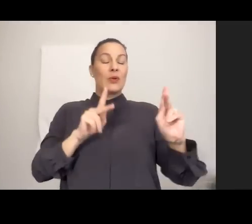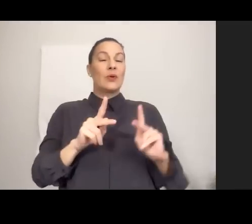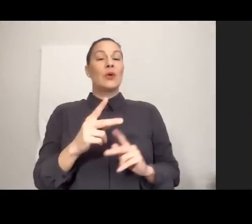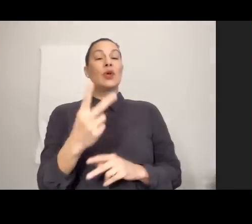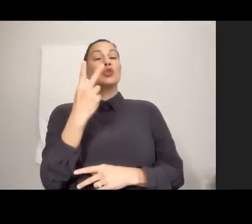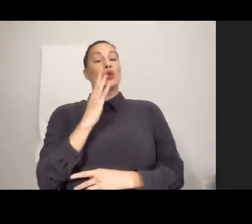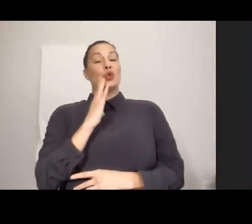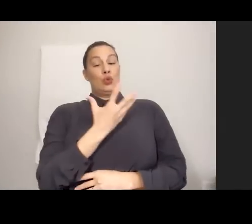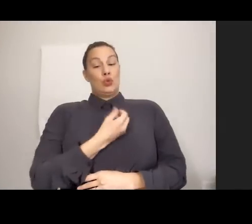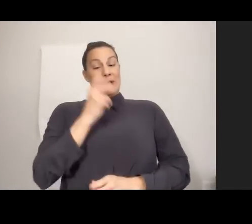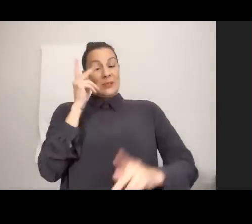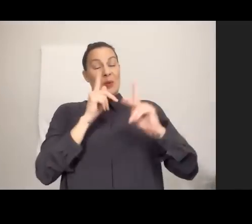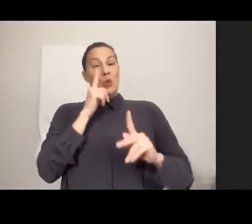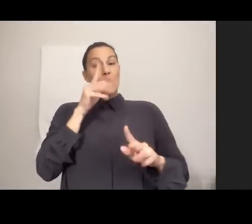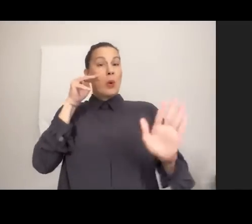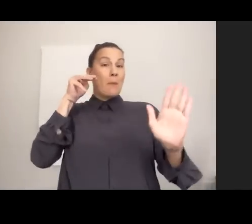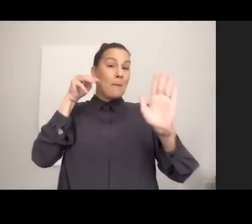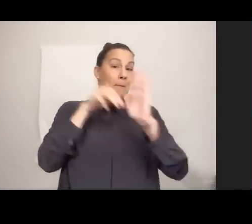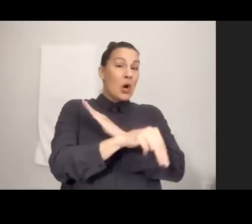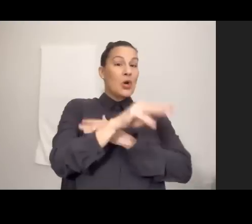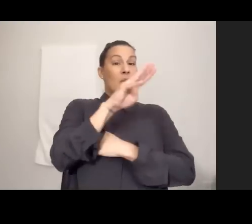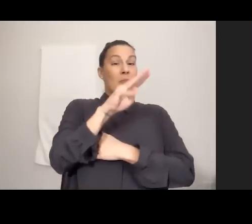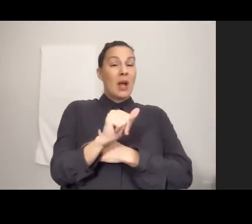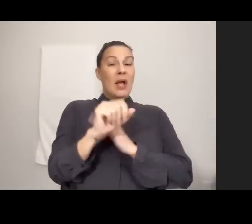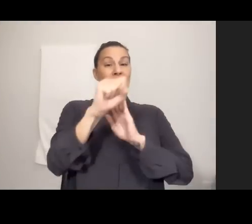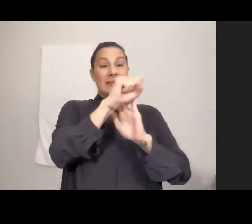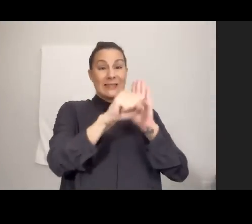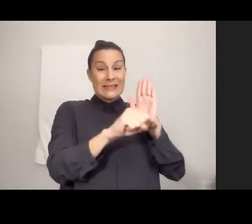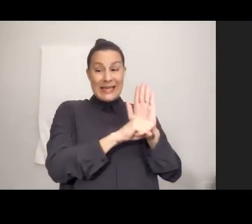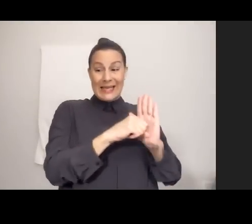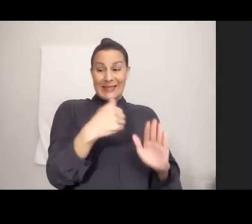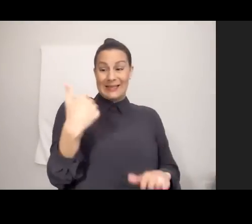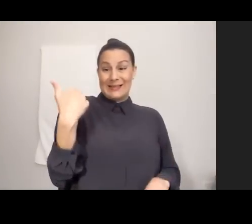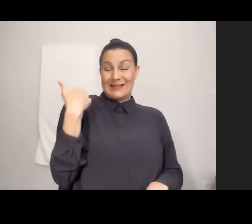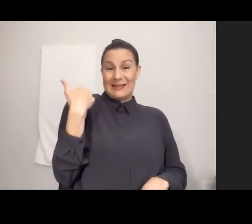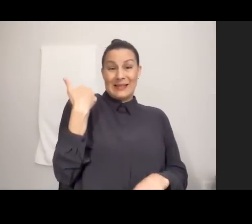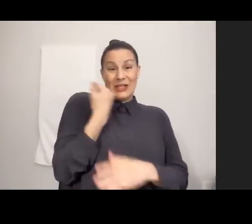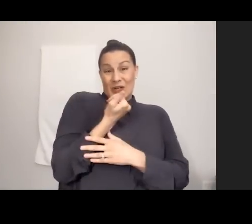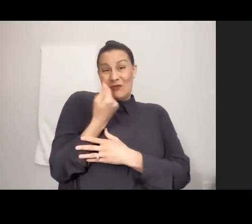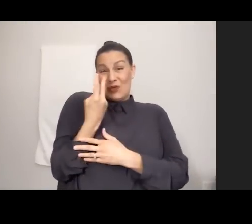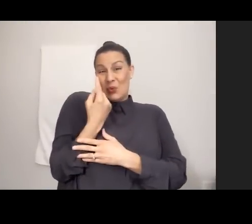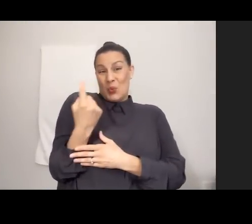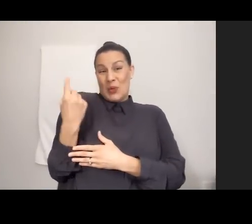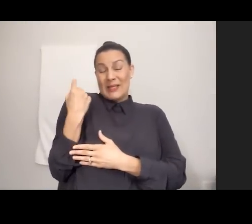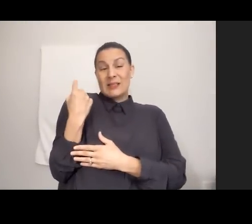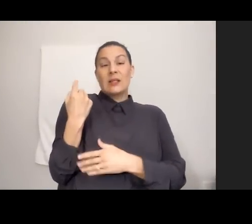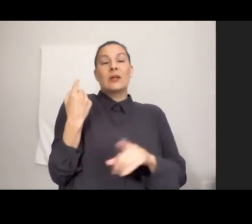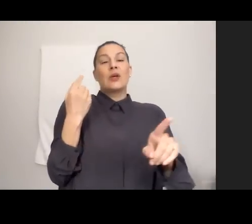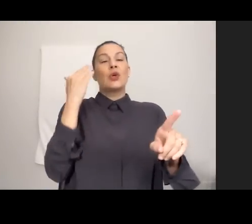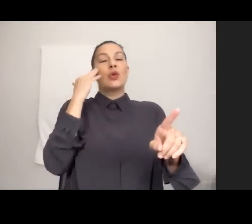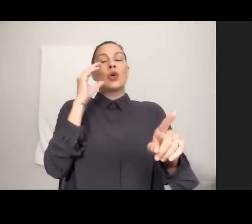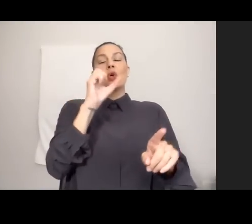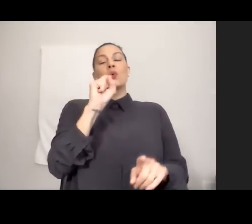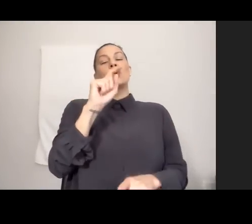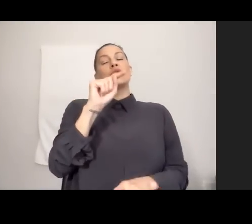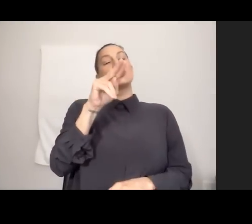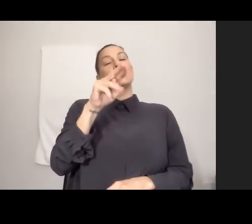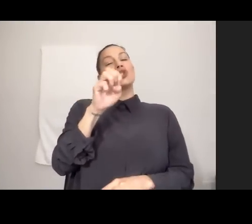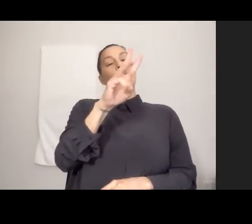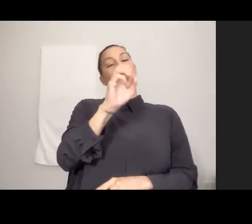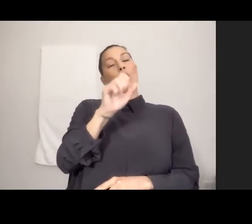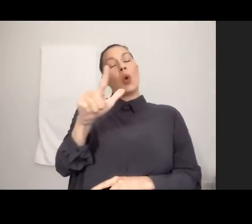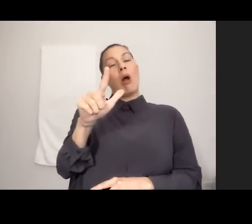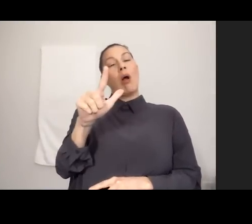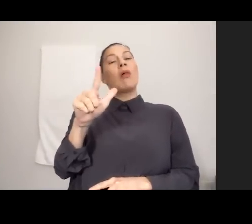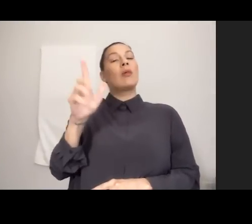and interpersonal violence in the past few weeks. As many of you know, Stonewall was a police riot led by Black and